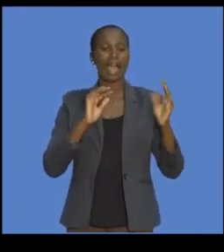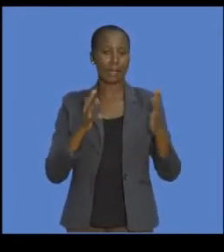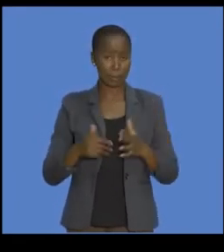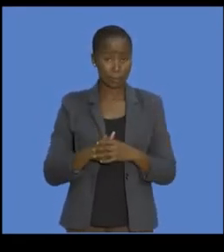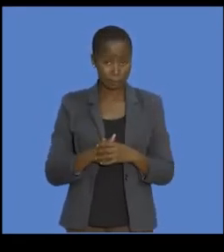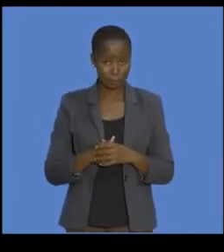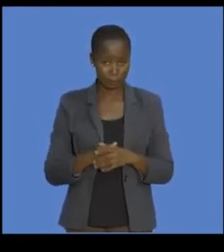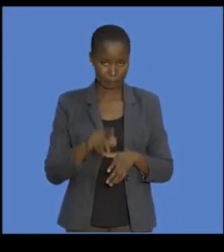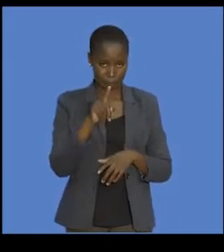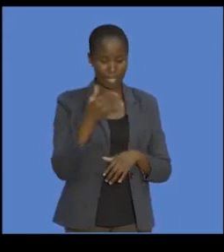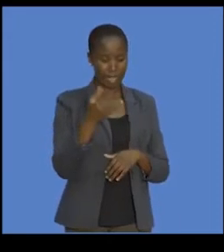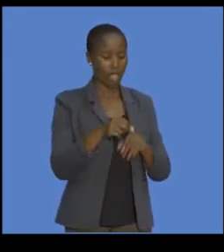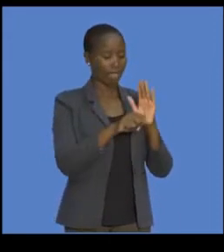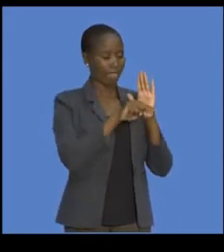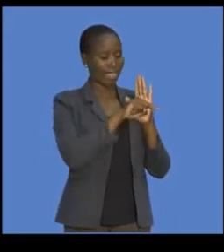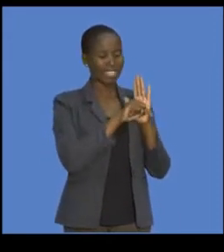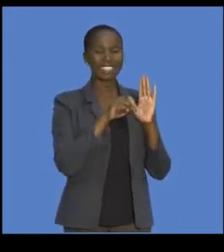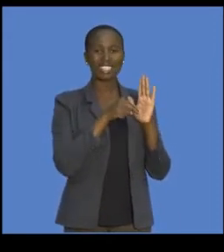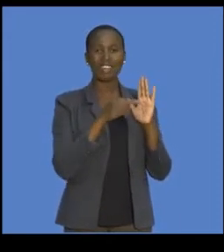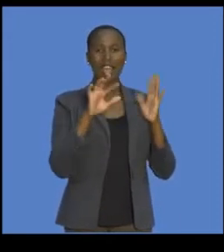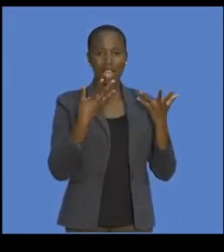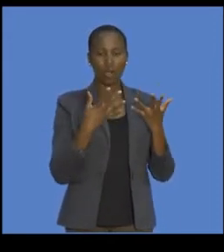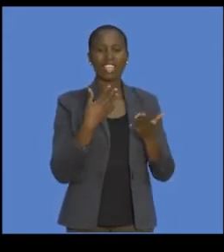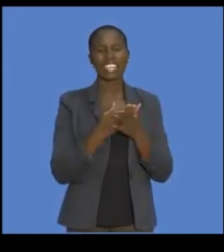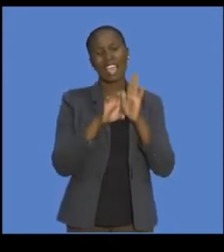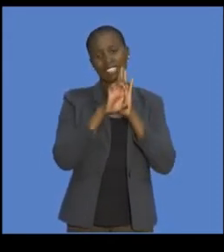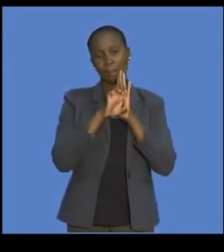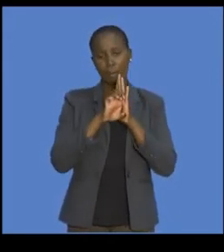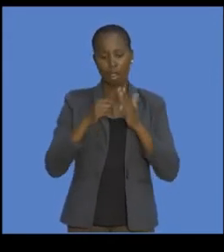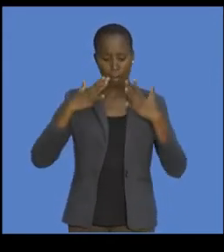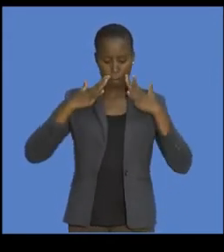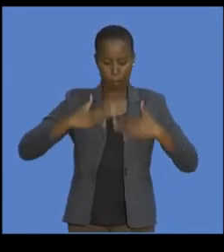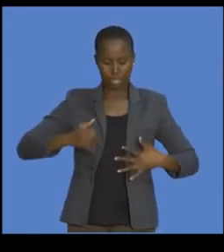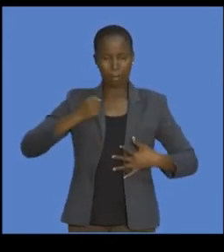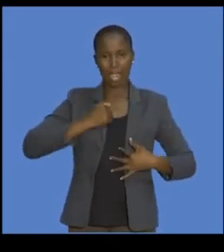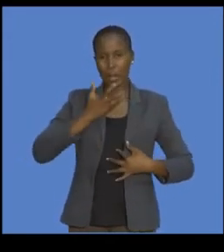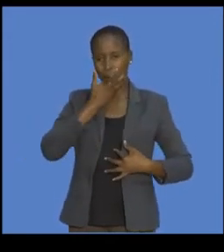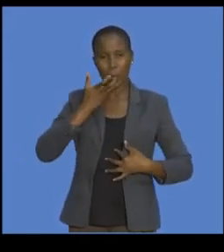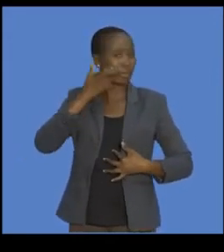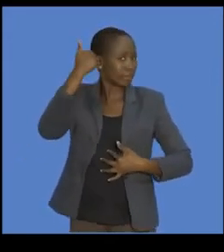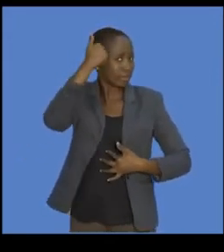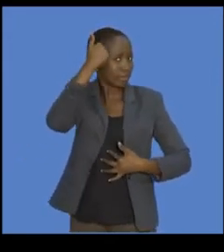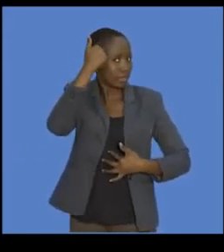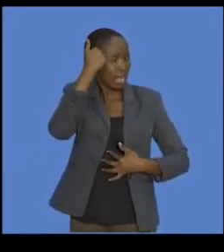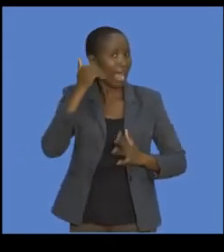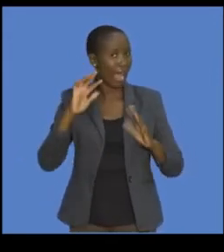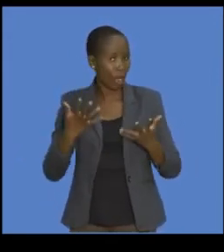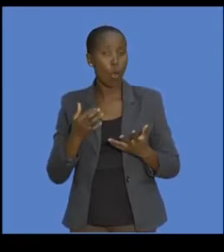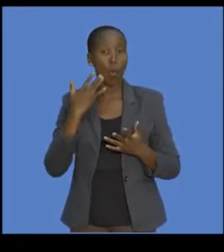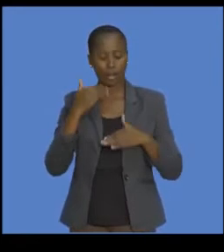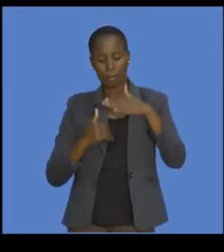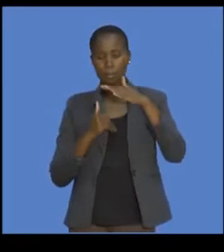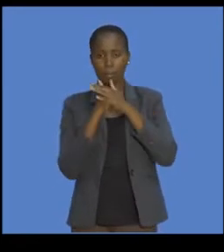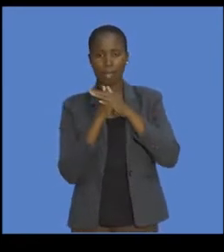feedback using the example of body temperature. So the body temperature, when it exceeds 37 degrees Celsius, which could